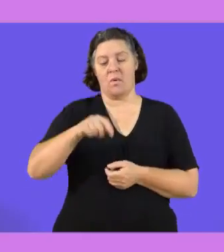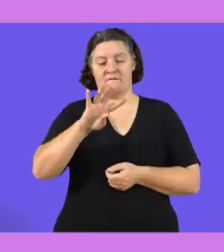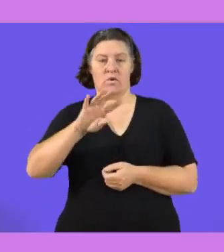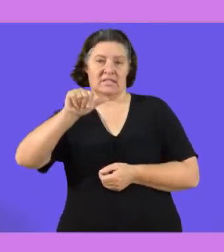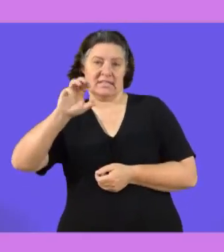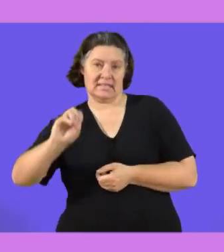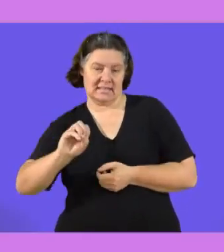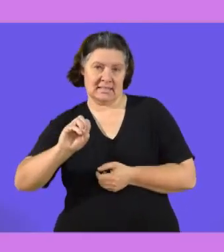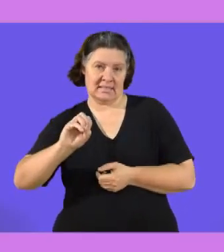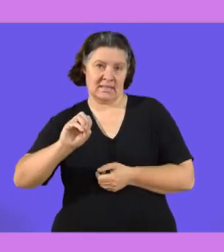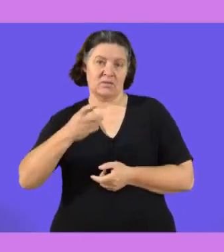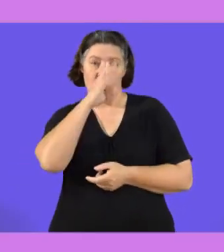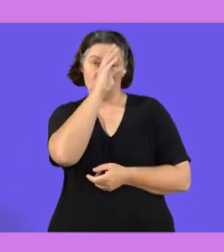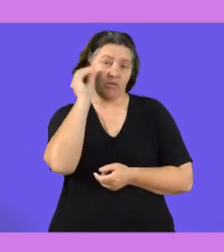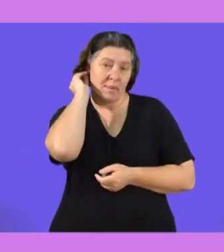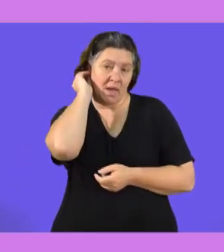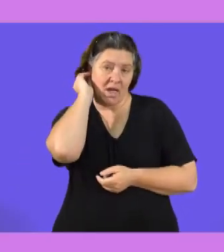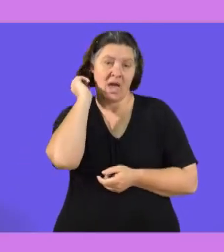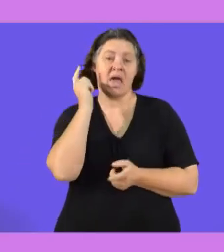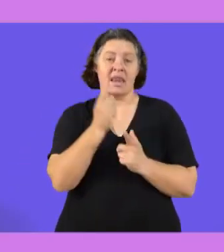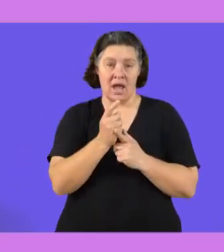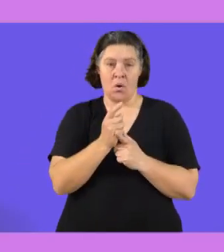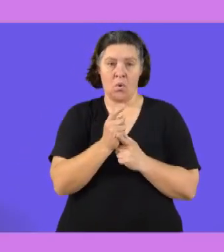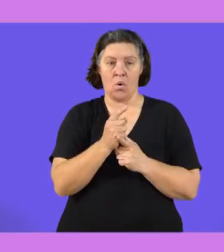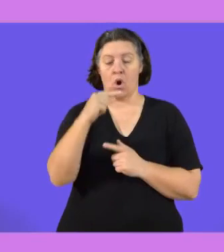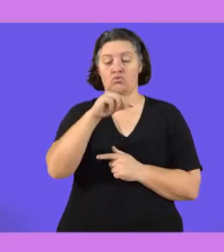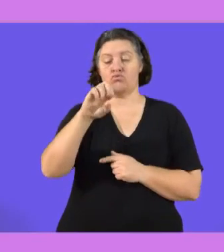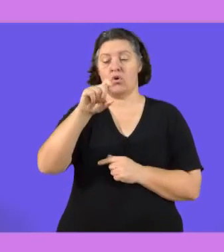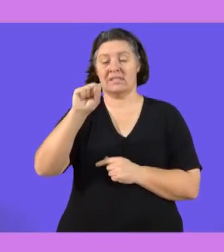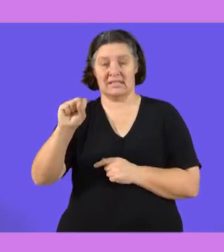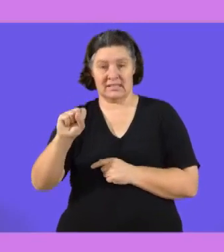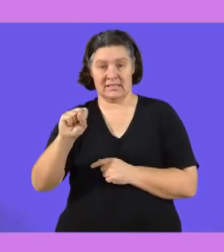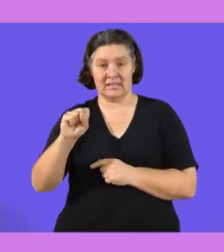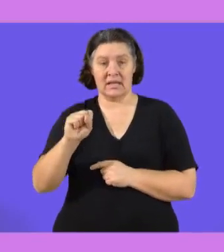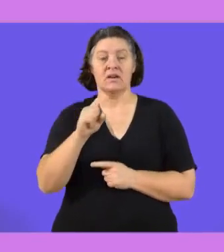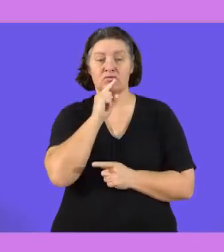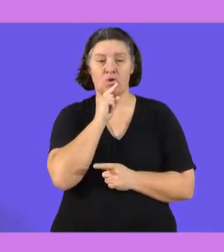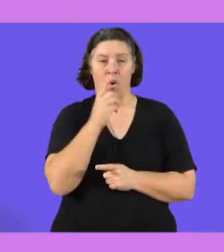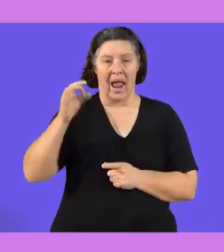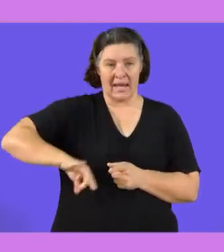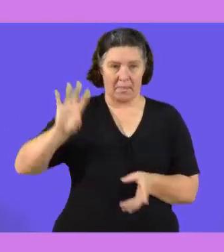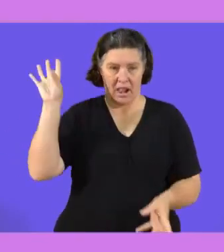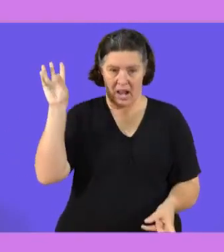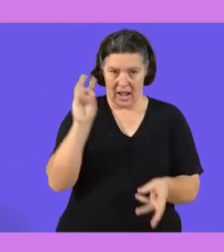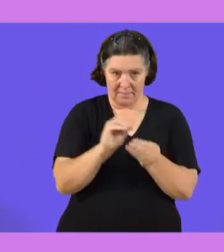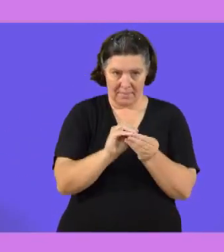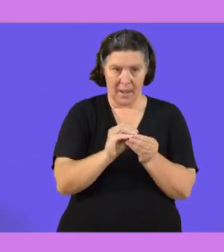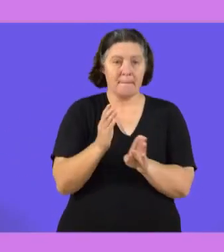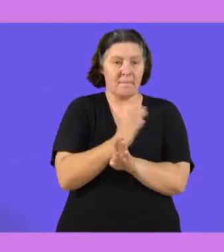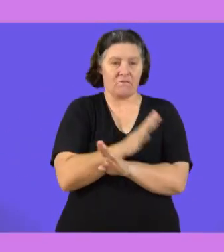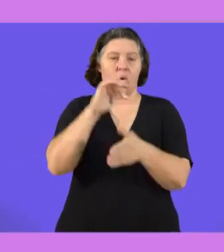1,460. So remember, I now need to get his gross income, so meaning all the income before any